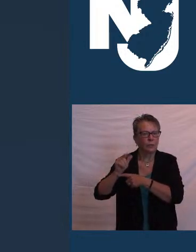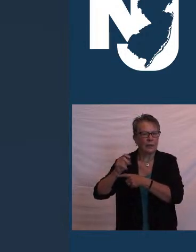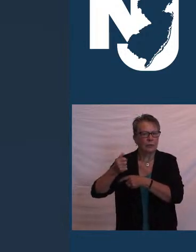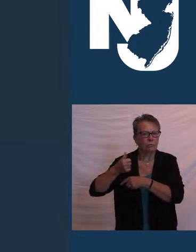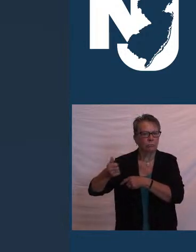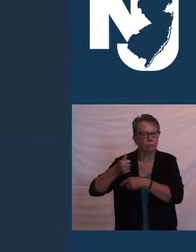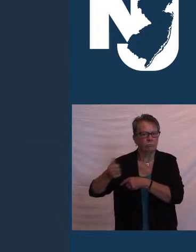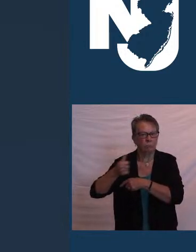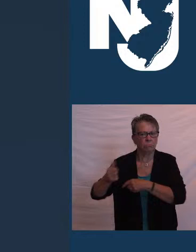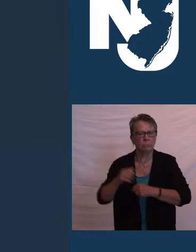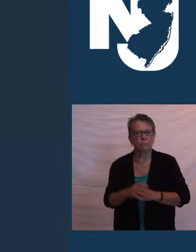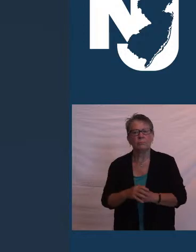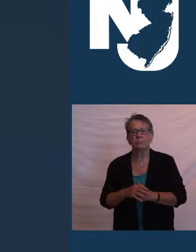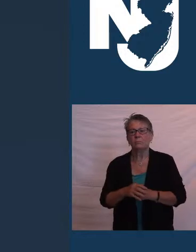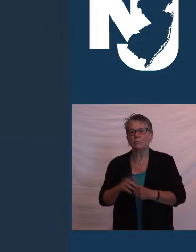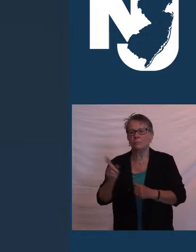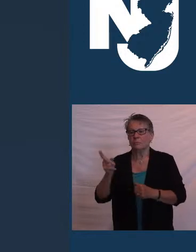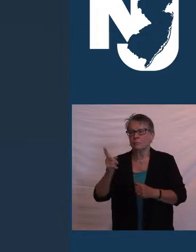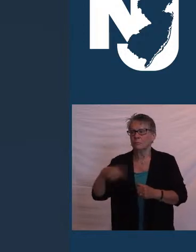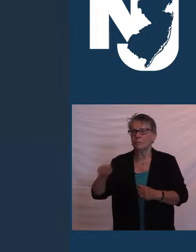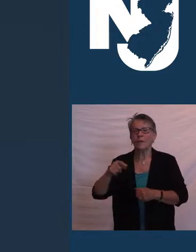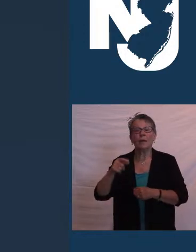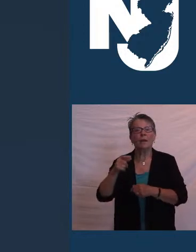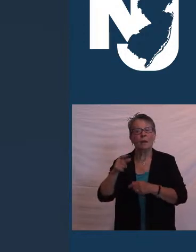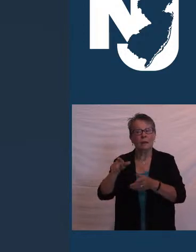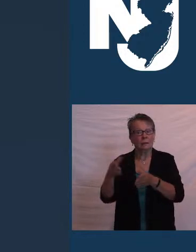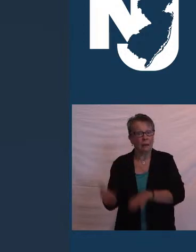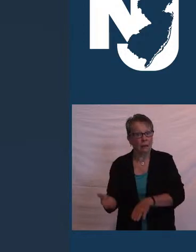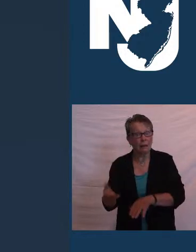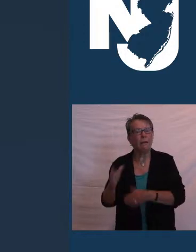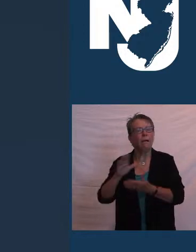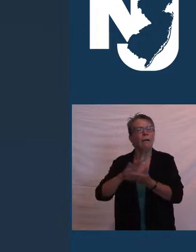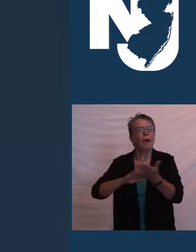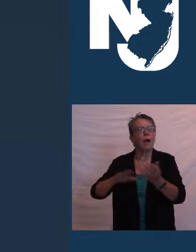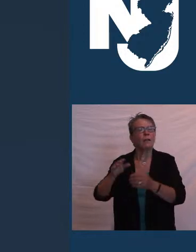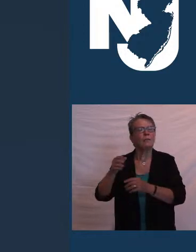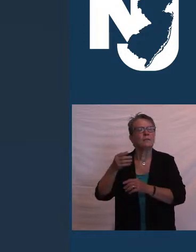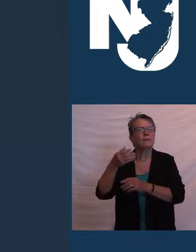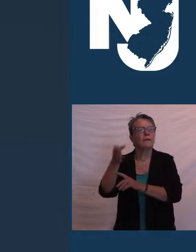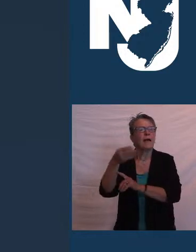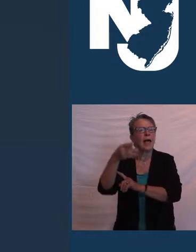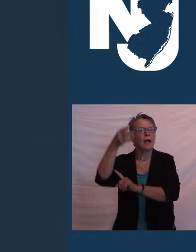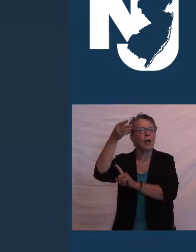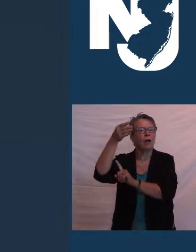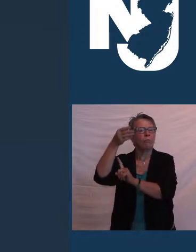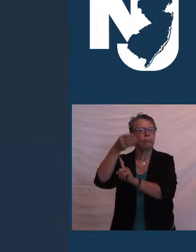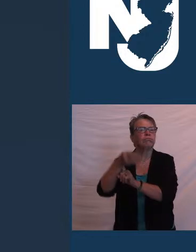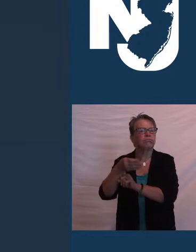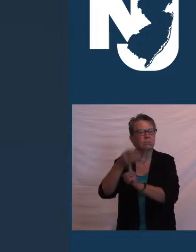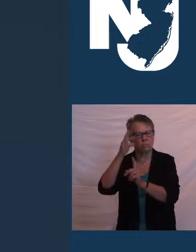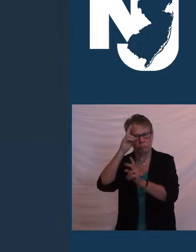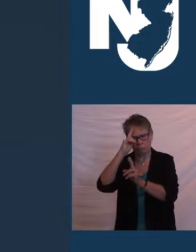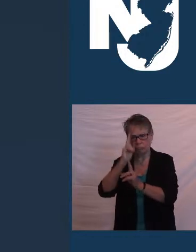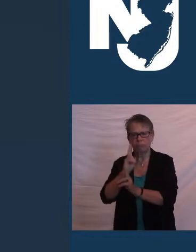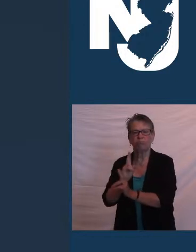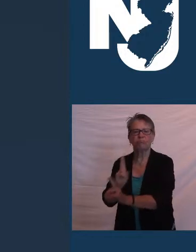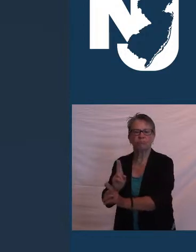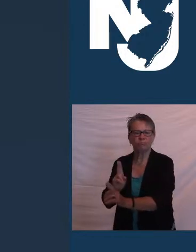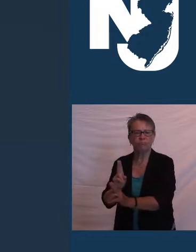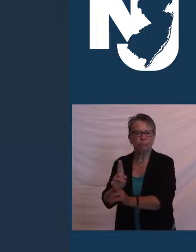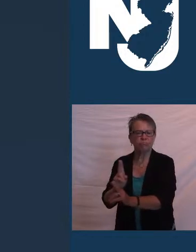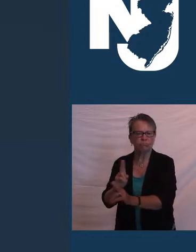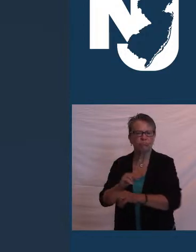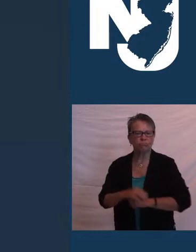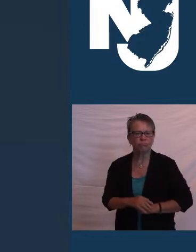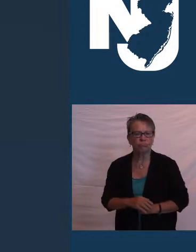long service, Rutgers University lowered their flags to half-staff in her honor. But those closest to her will remember Lisa